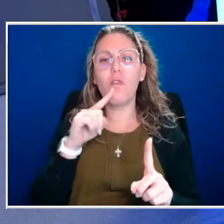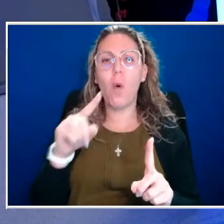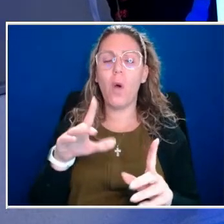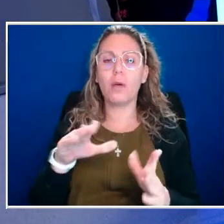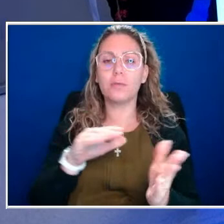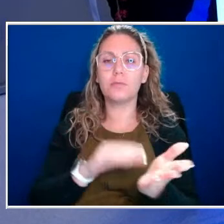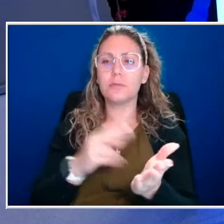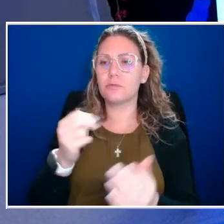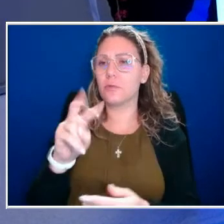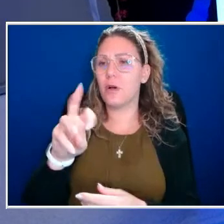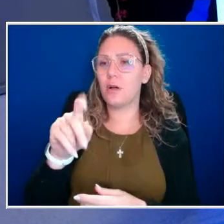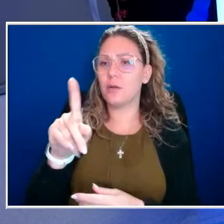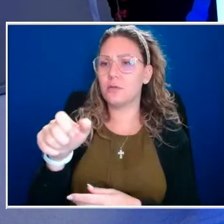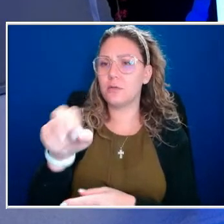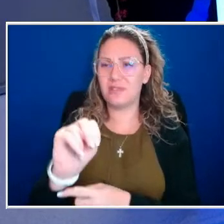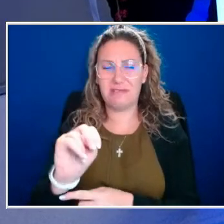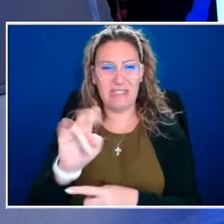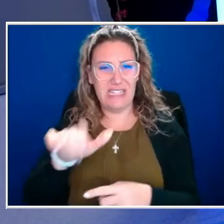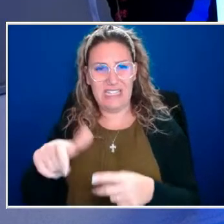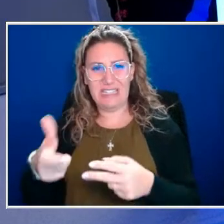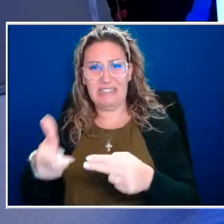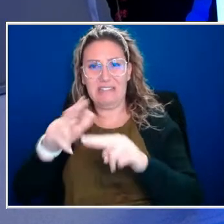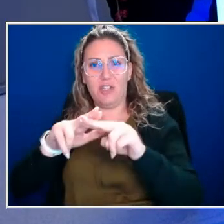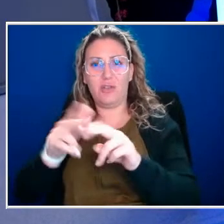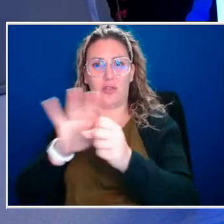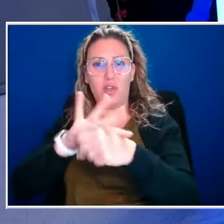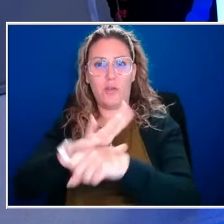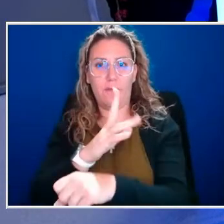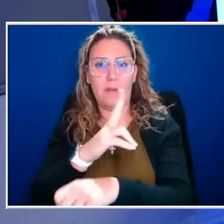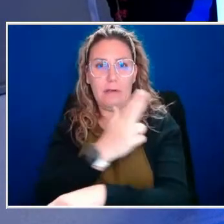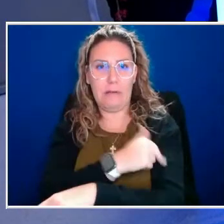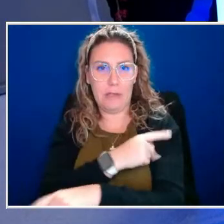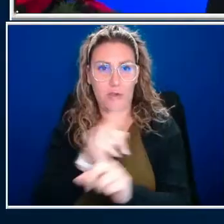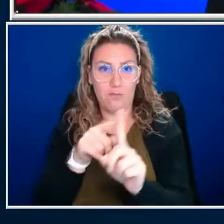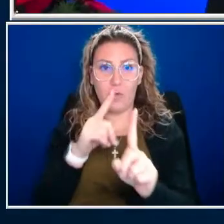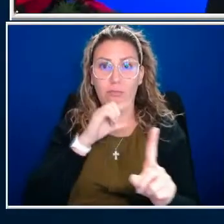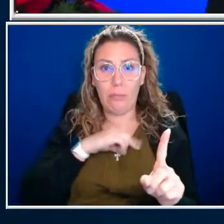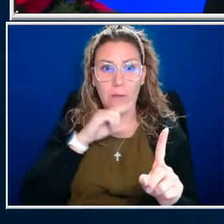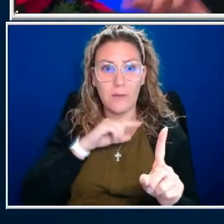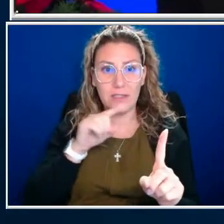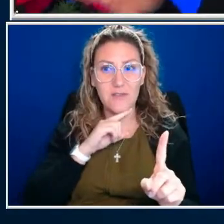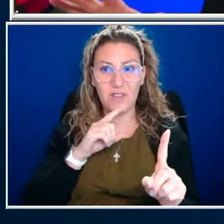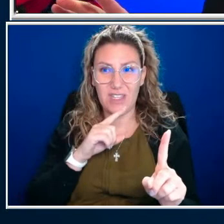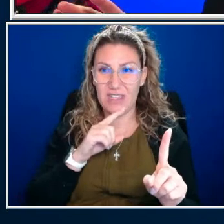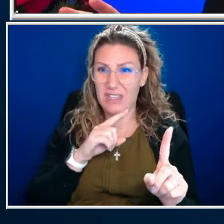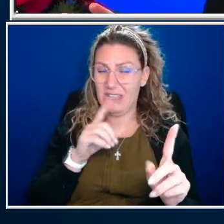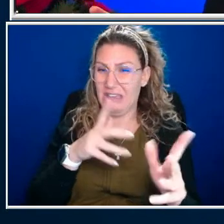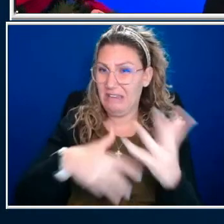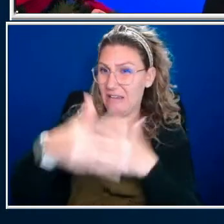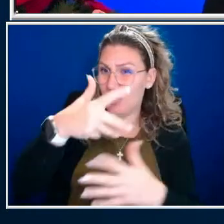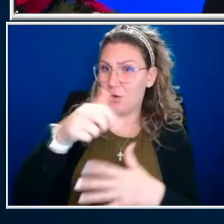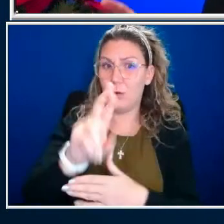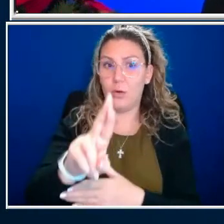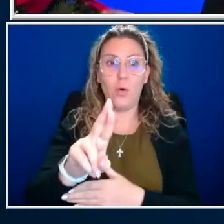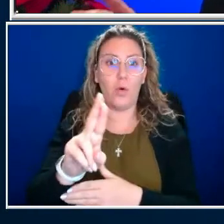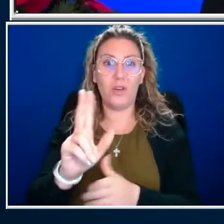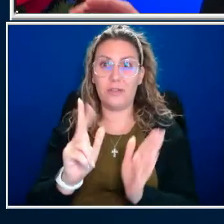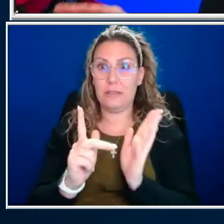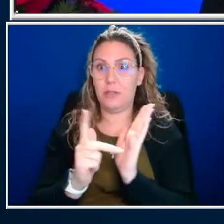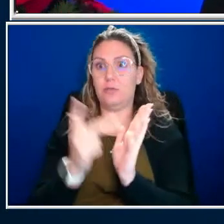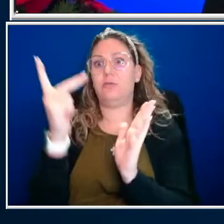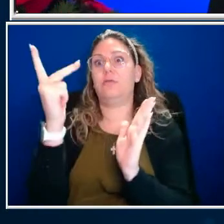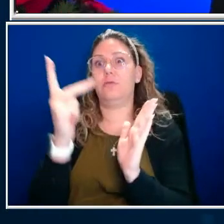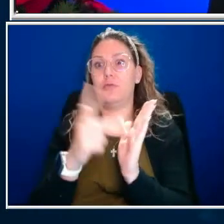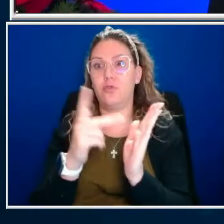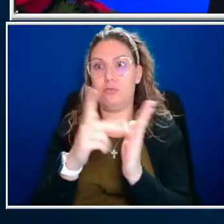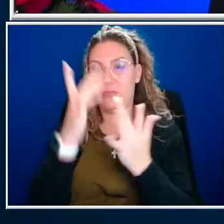this increase in COVID hospitalizations from Thanksgiving gatherings, do you think? Or is it this triple-demic that we've been talking about with flu and RSV